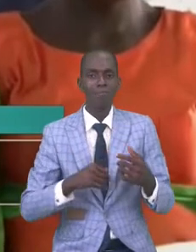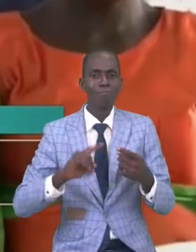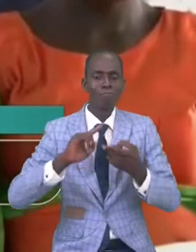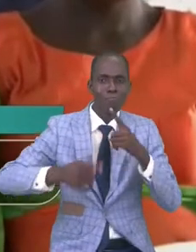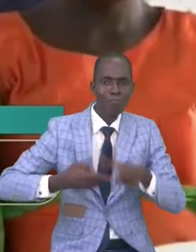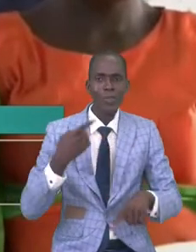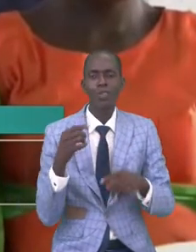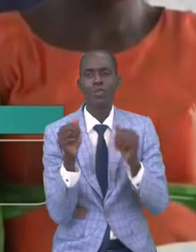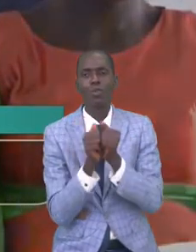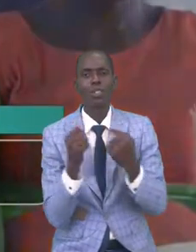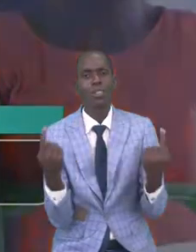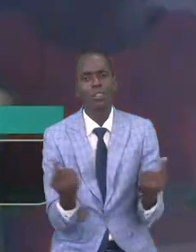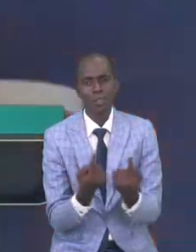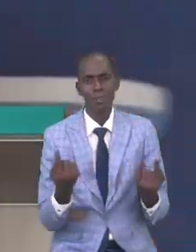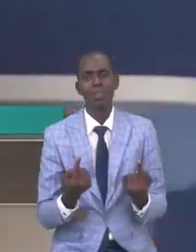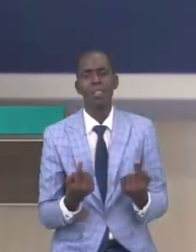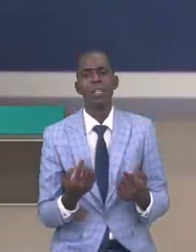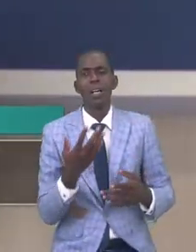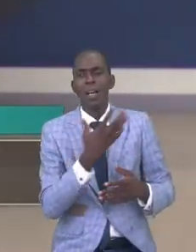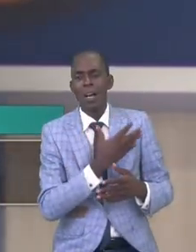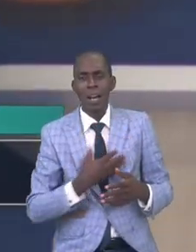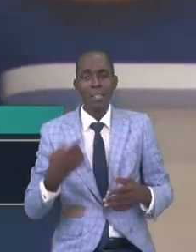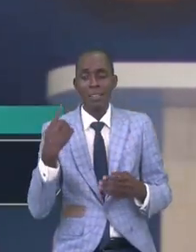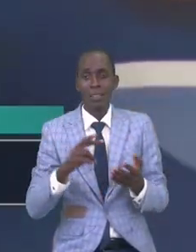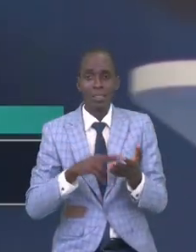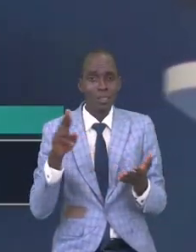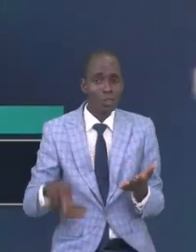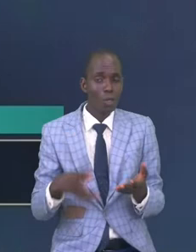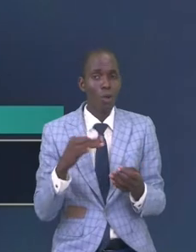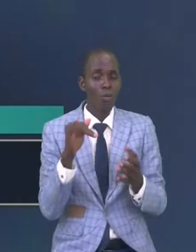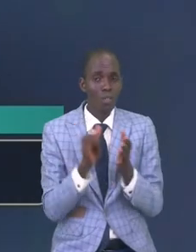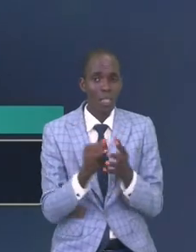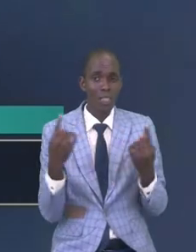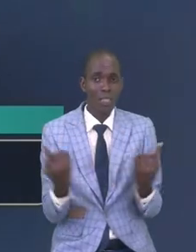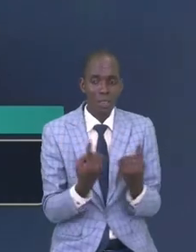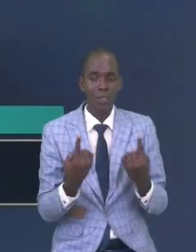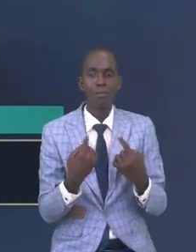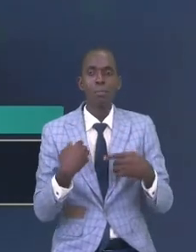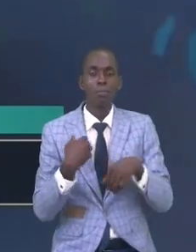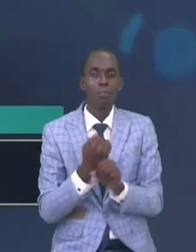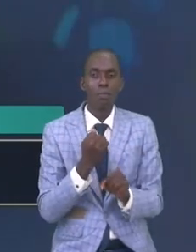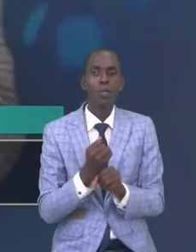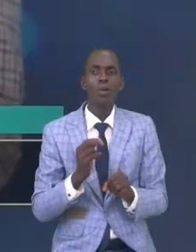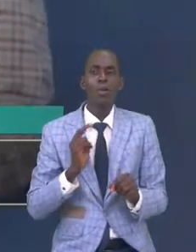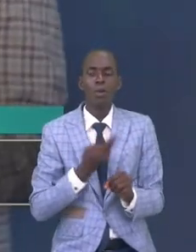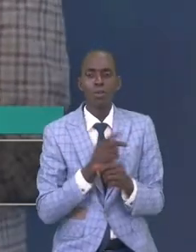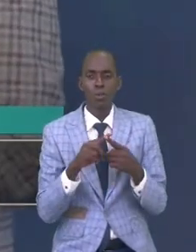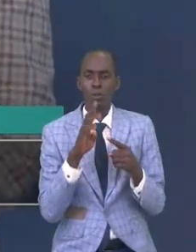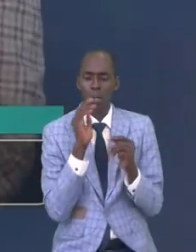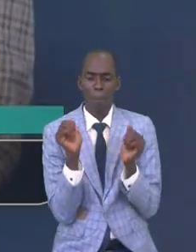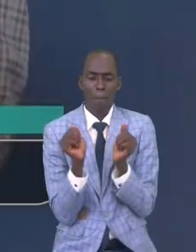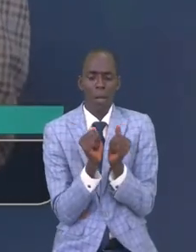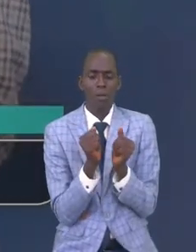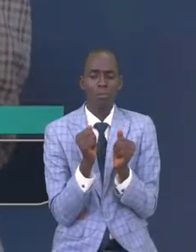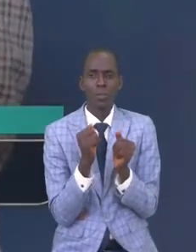And the result and the consequence of iniquity binds us. We cannot see anything. The